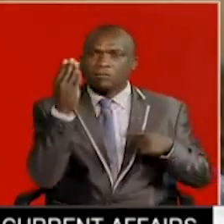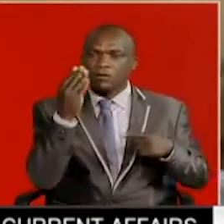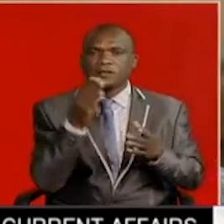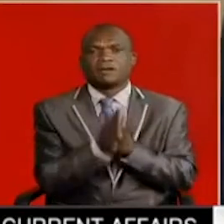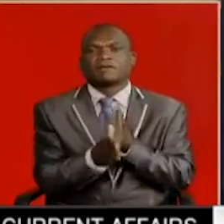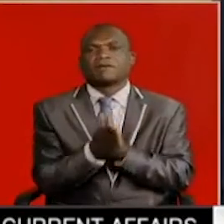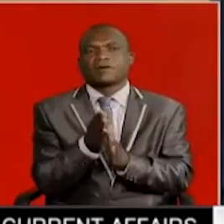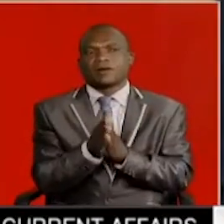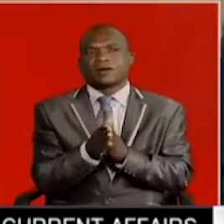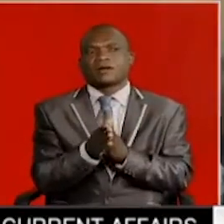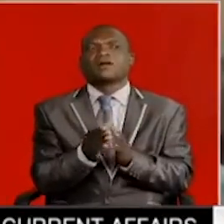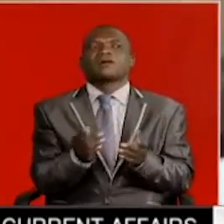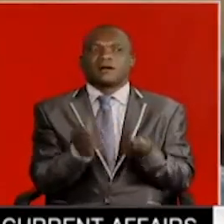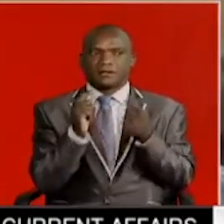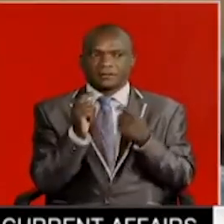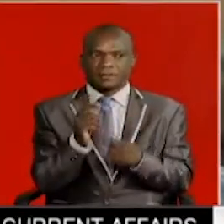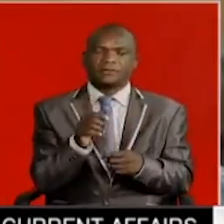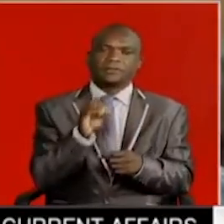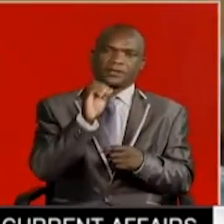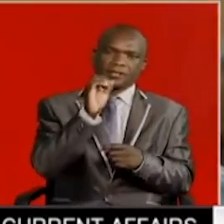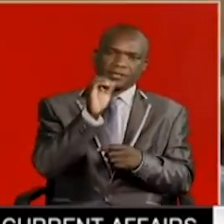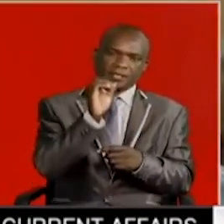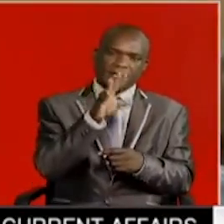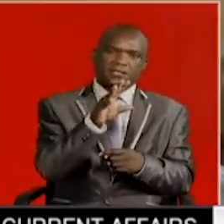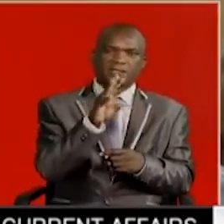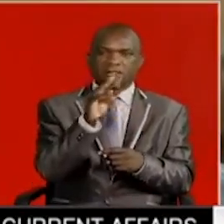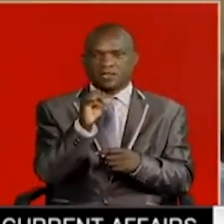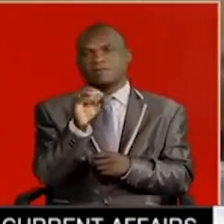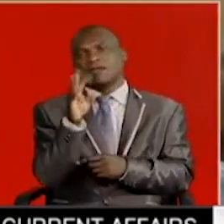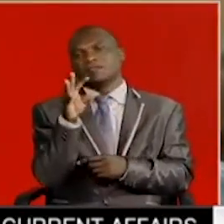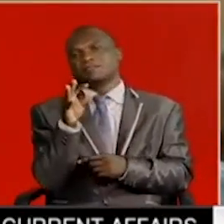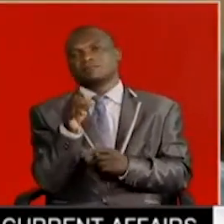Bulk SMS messages can also be used.